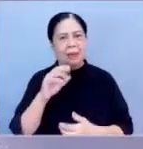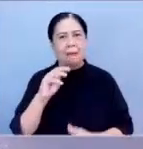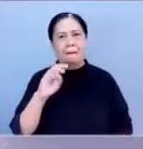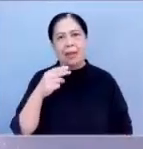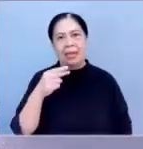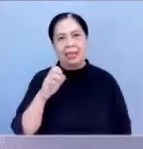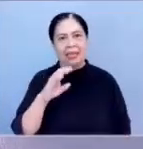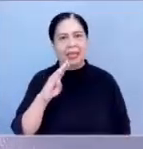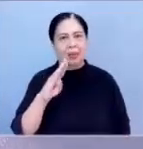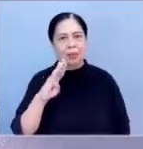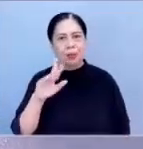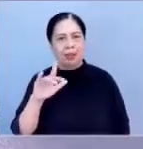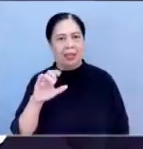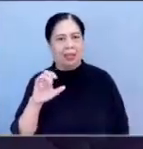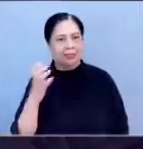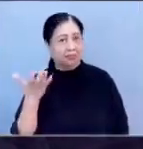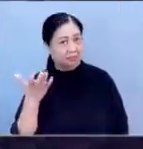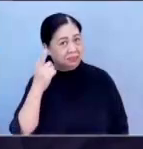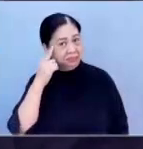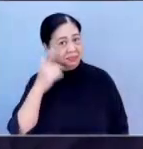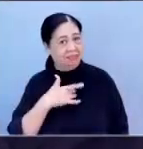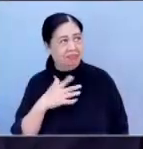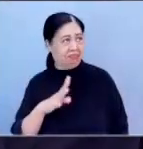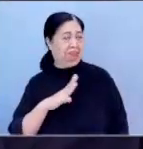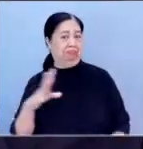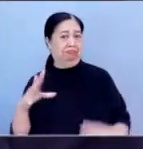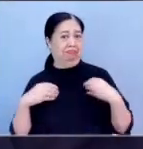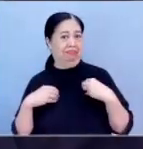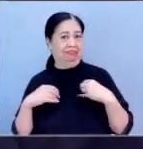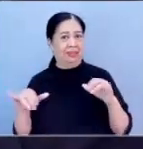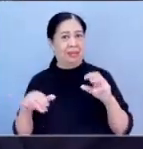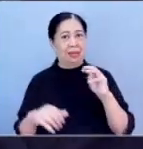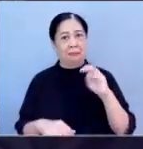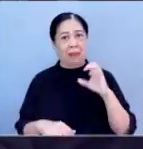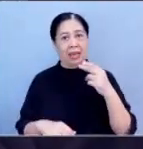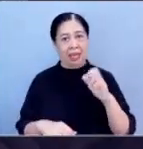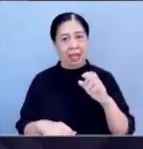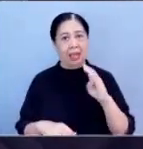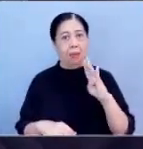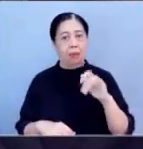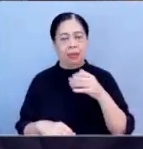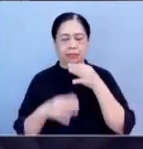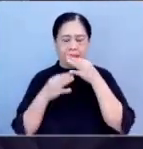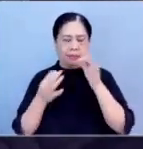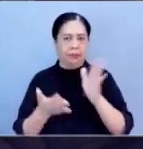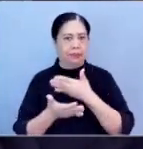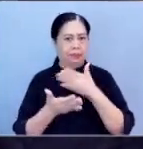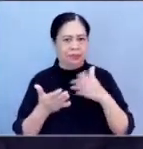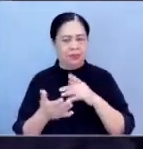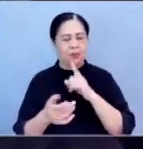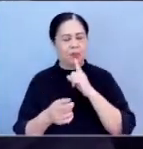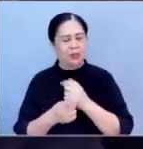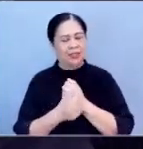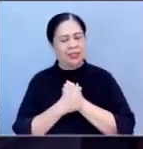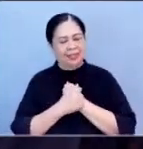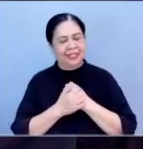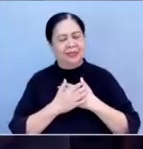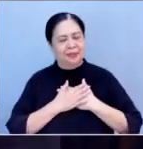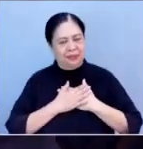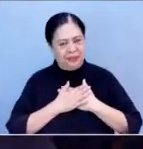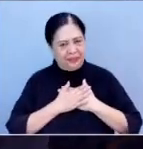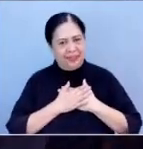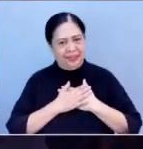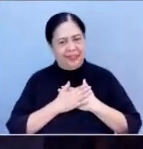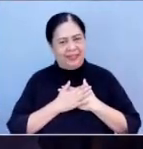that okay to say? Oh, that's nice. That's a nice compliment. Yeah. I'll take it. Michael Bublé is an amazing performer. Right, of course. He's so good looking. He is